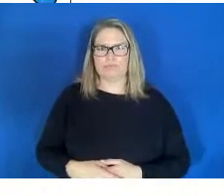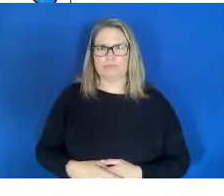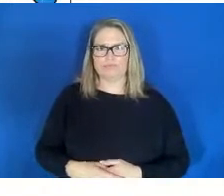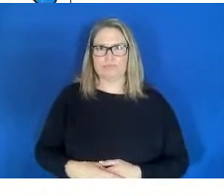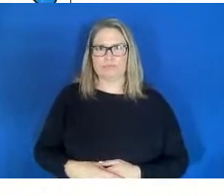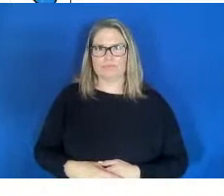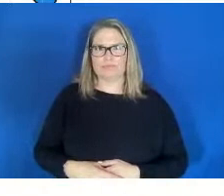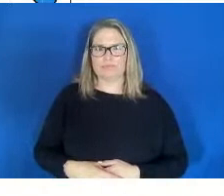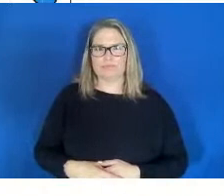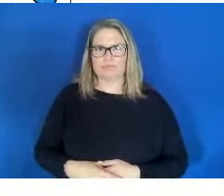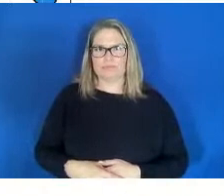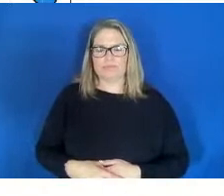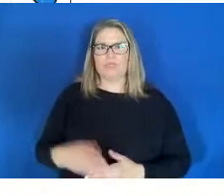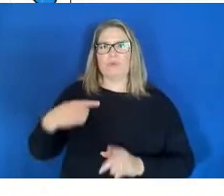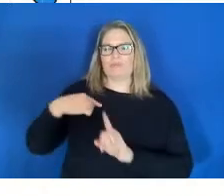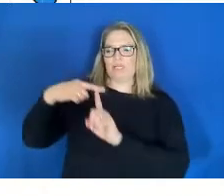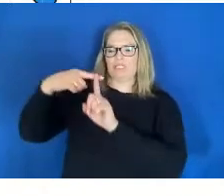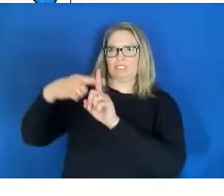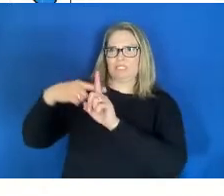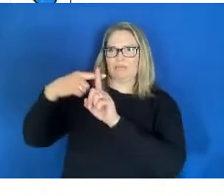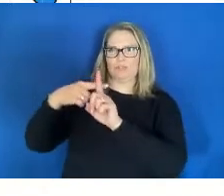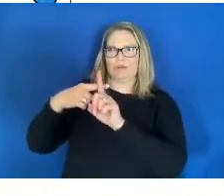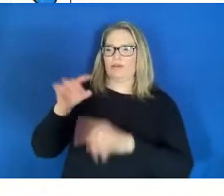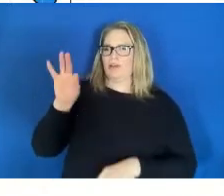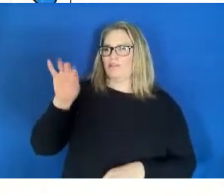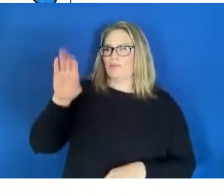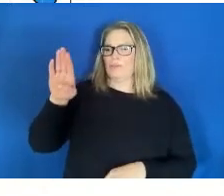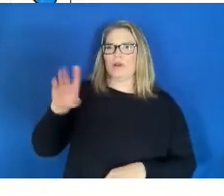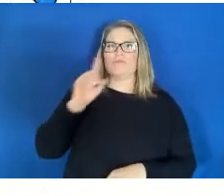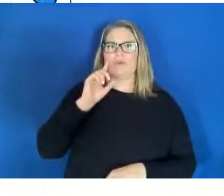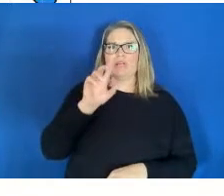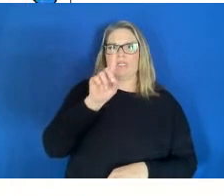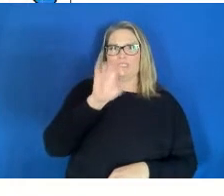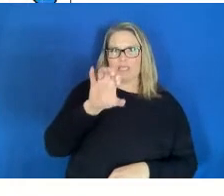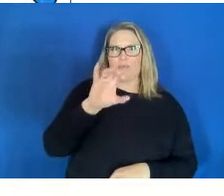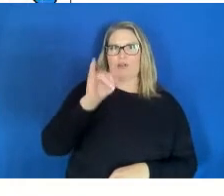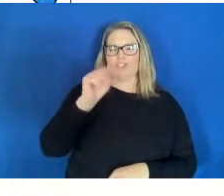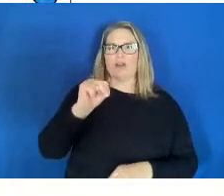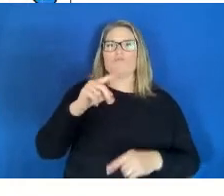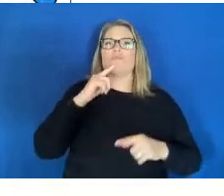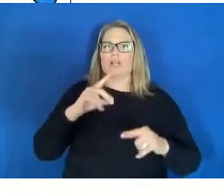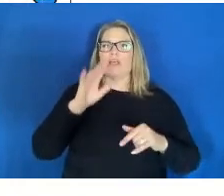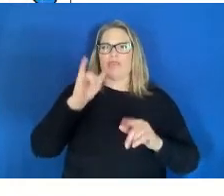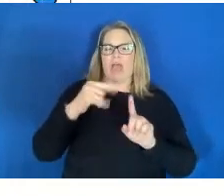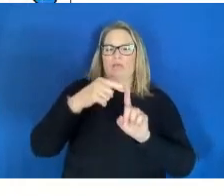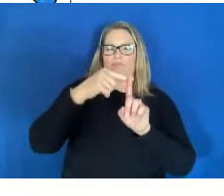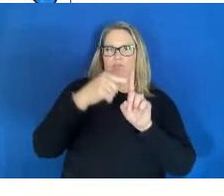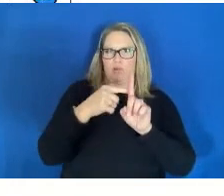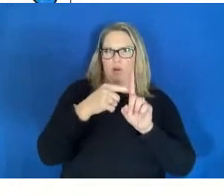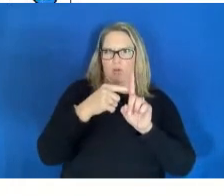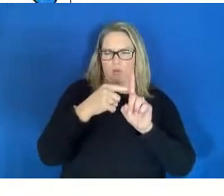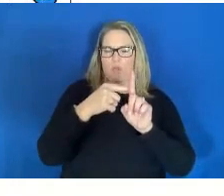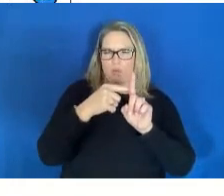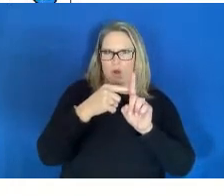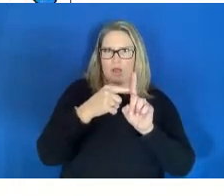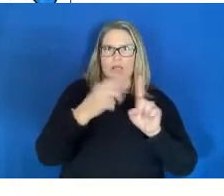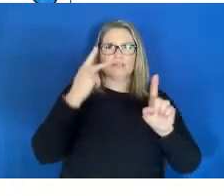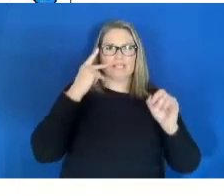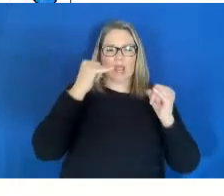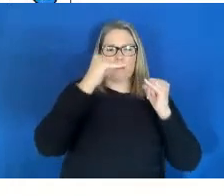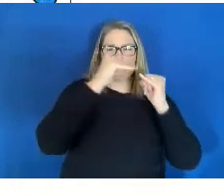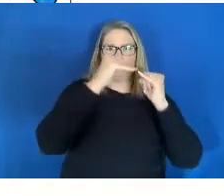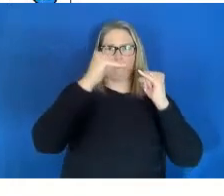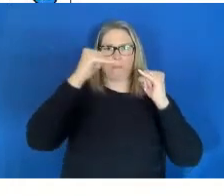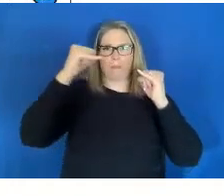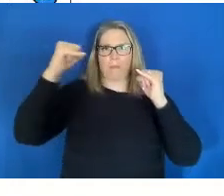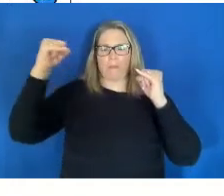for February, and above for December and January, and below for February. And the dotted line indicates the